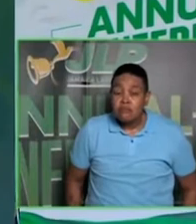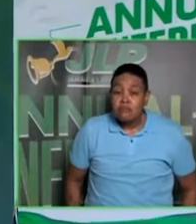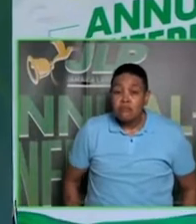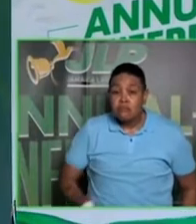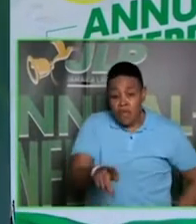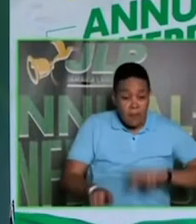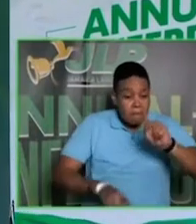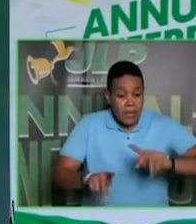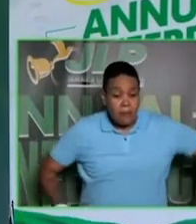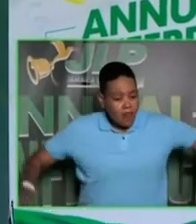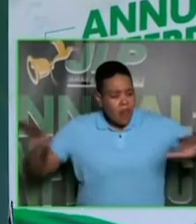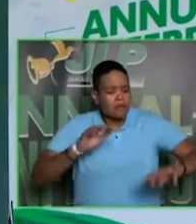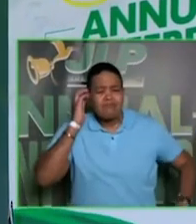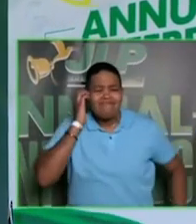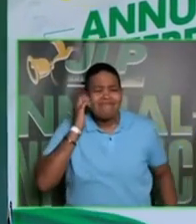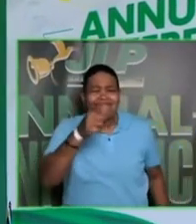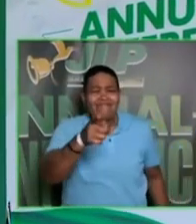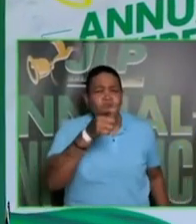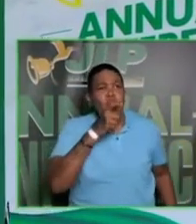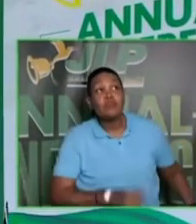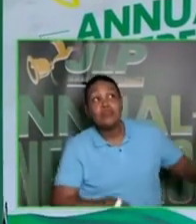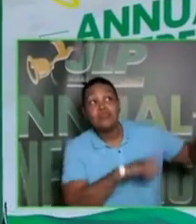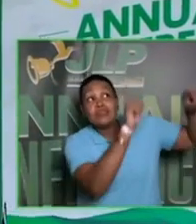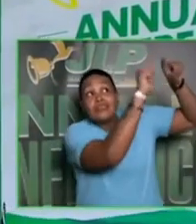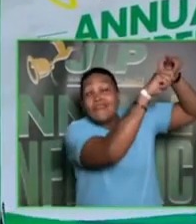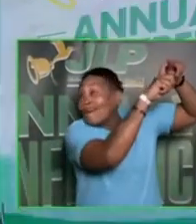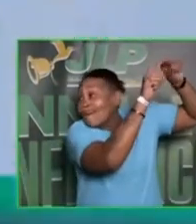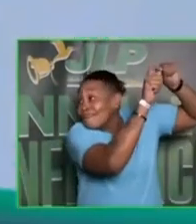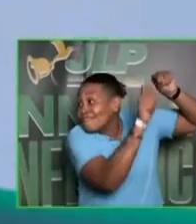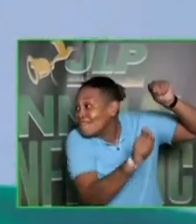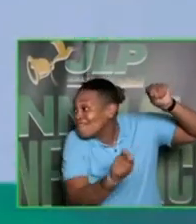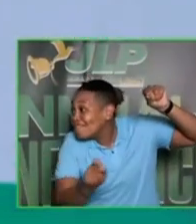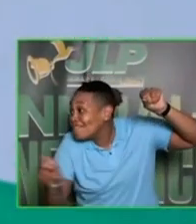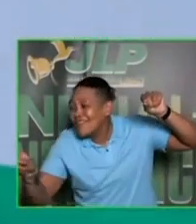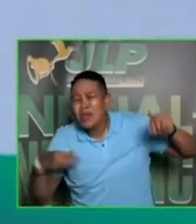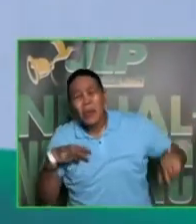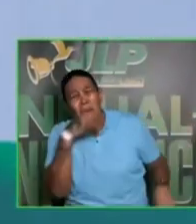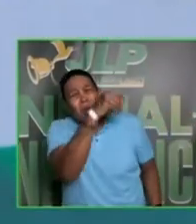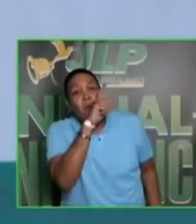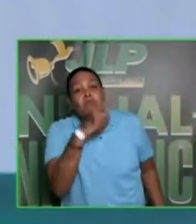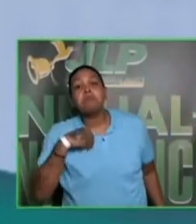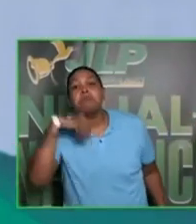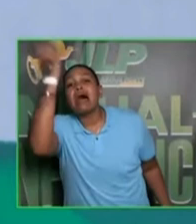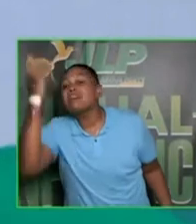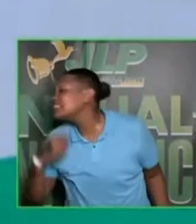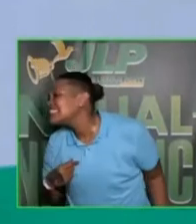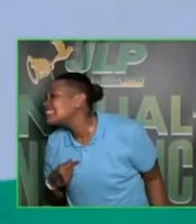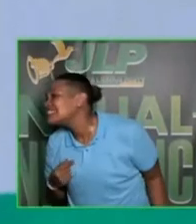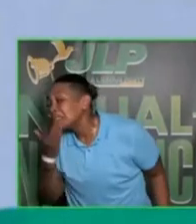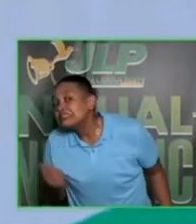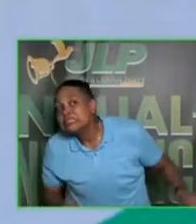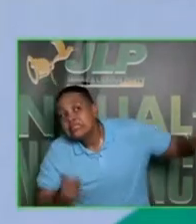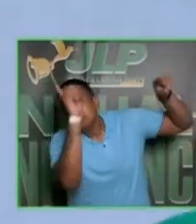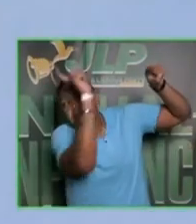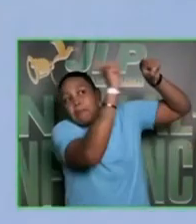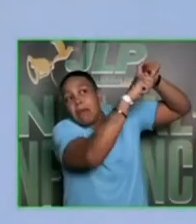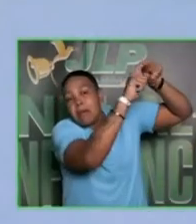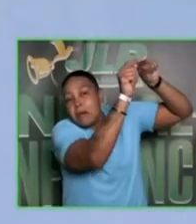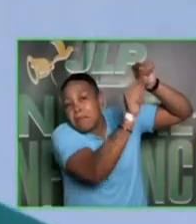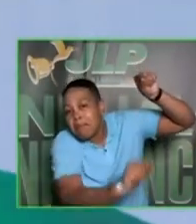But the people who throw up, most of them don't want to throw up. What they want is